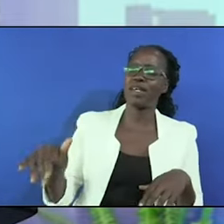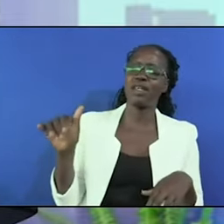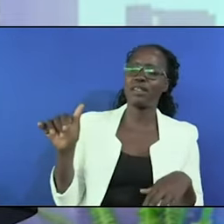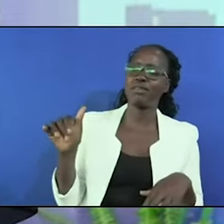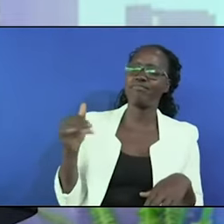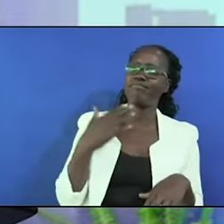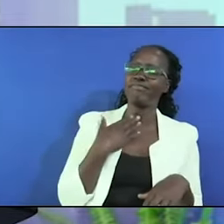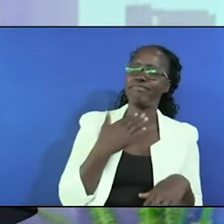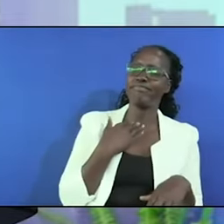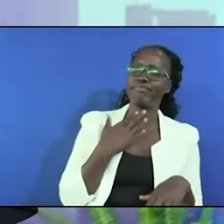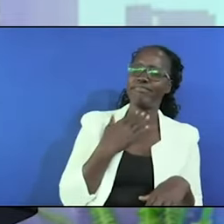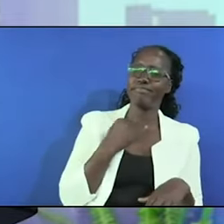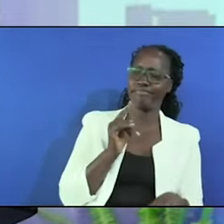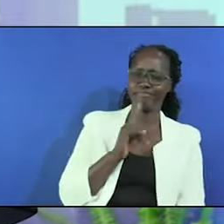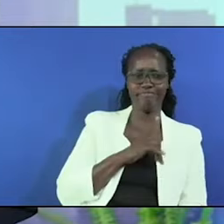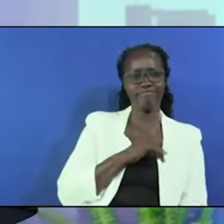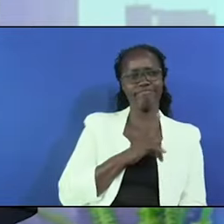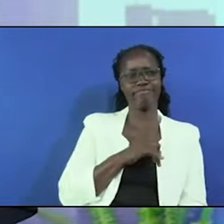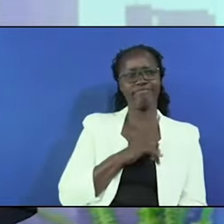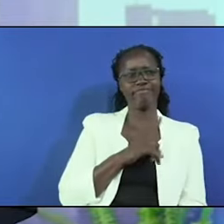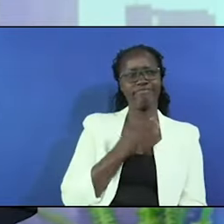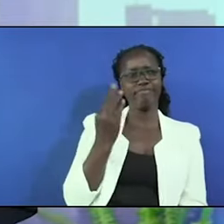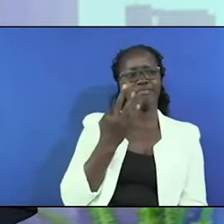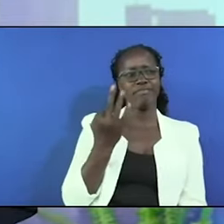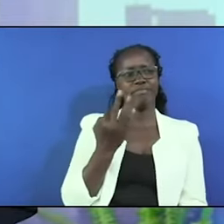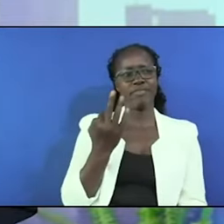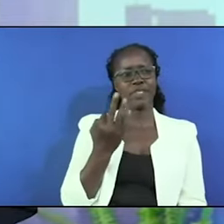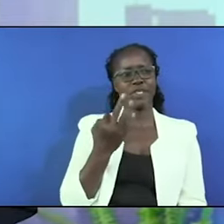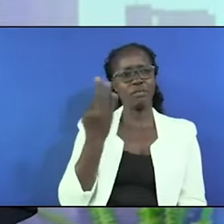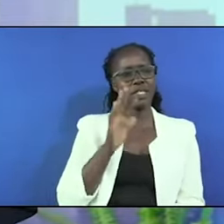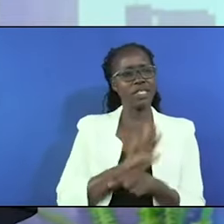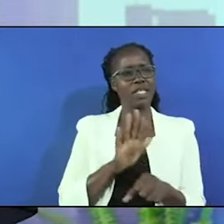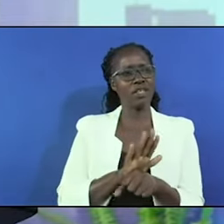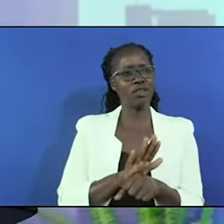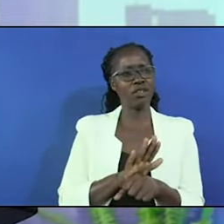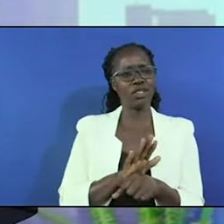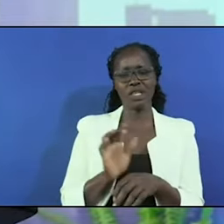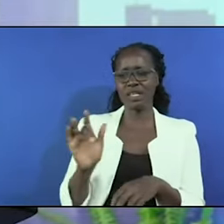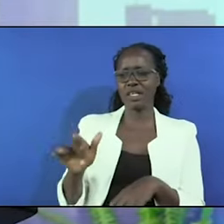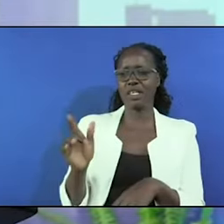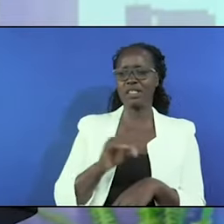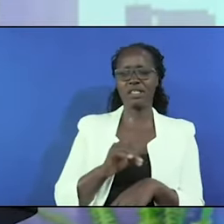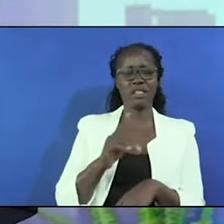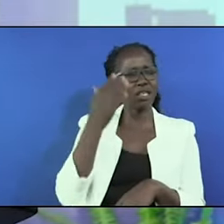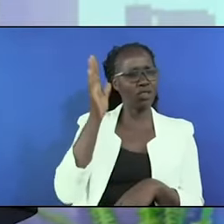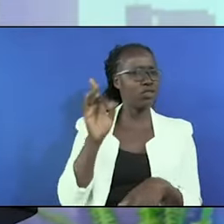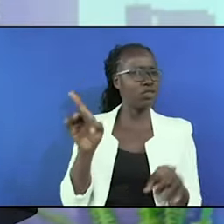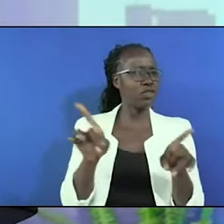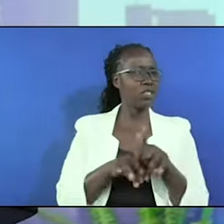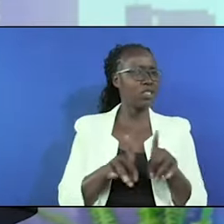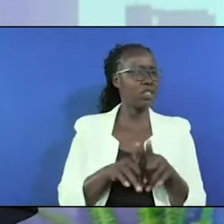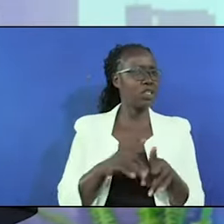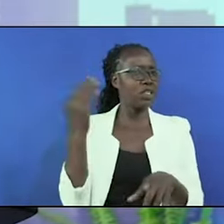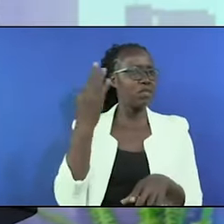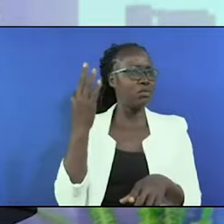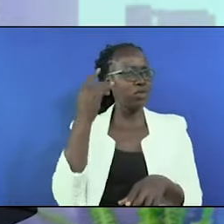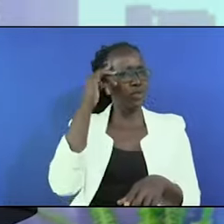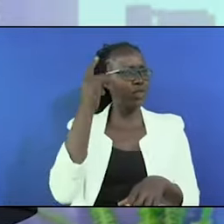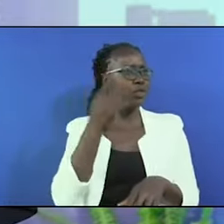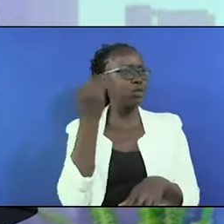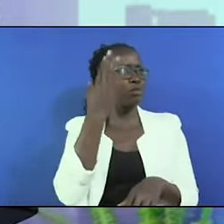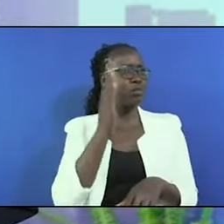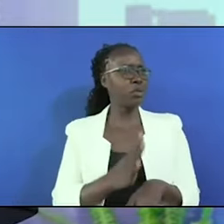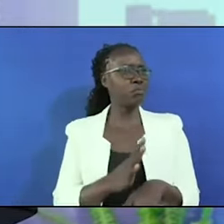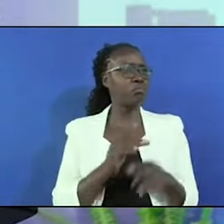really admire you preaching. You used to preach a lot those days. I don't know if you still keep on preaching. We used to think you are a